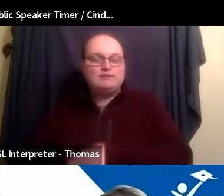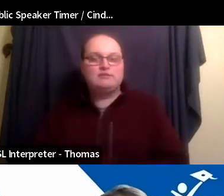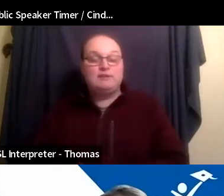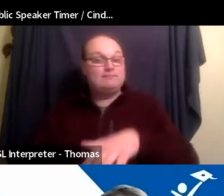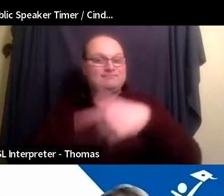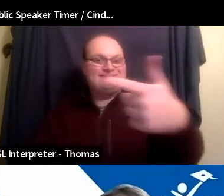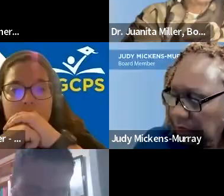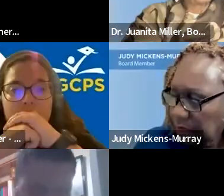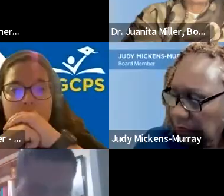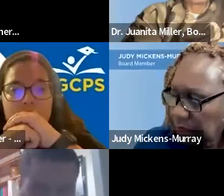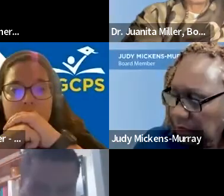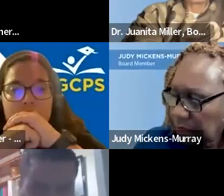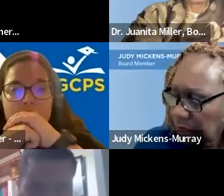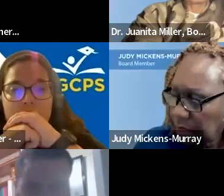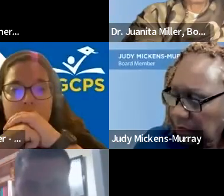Tull.